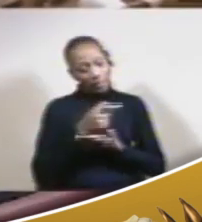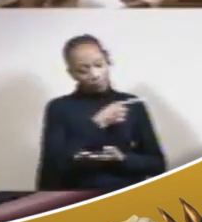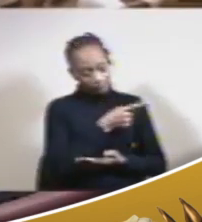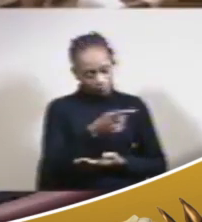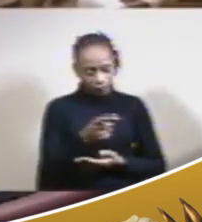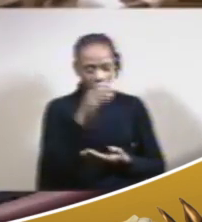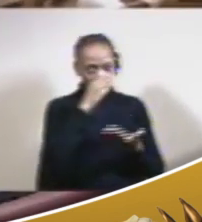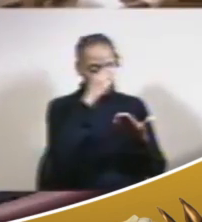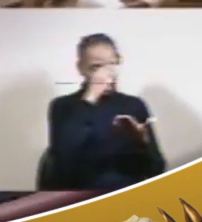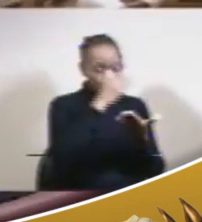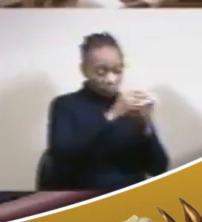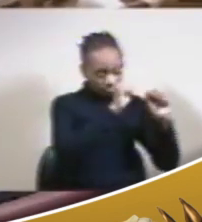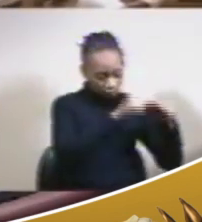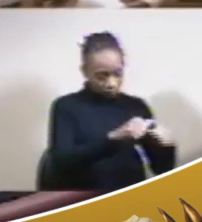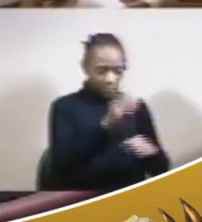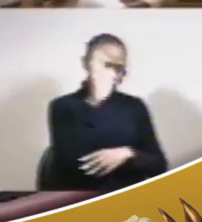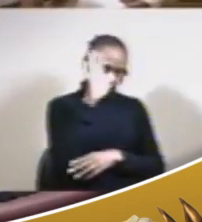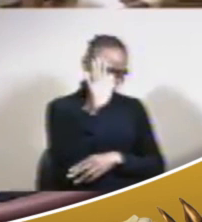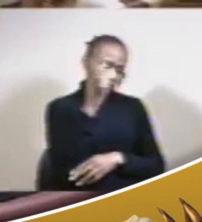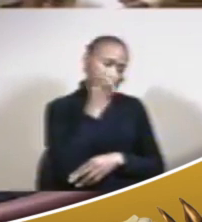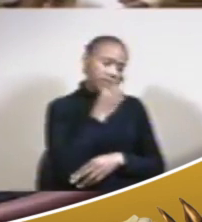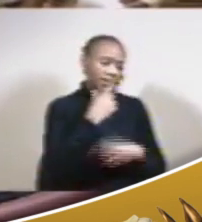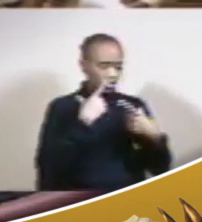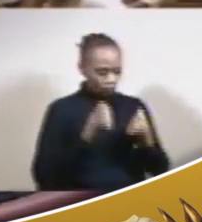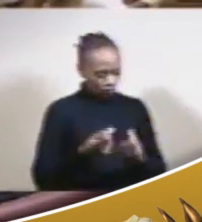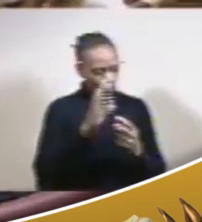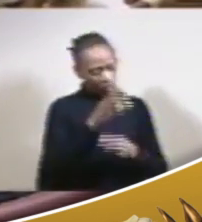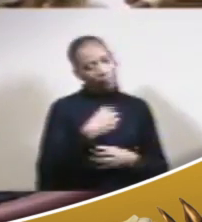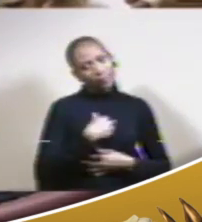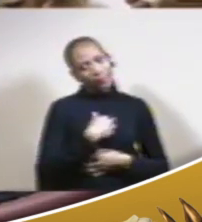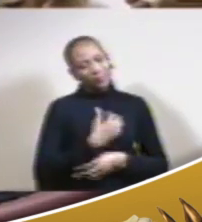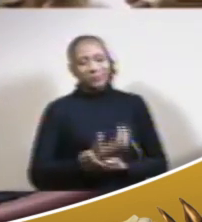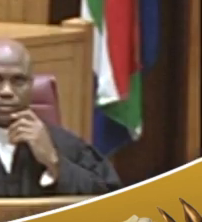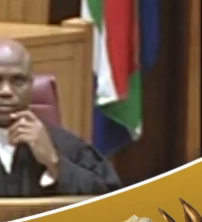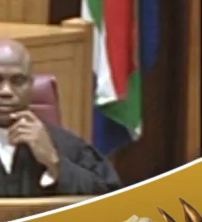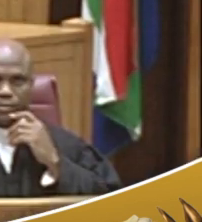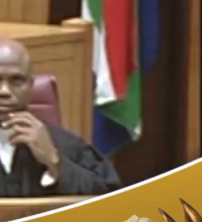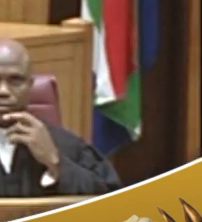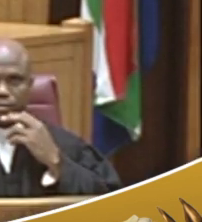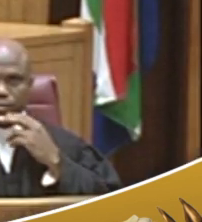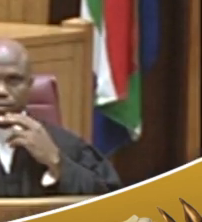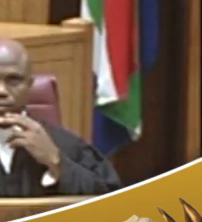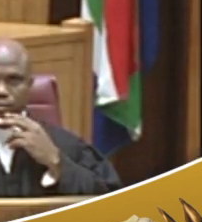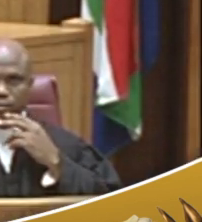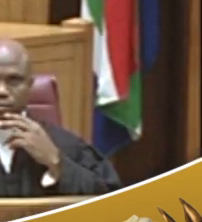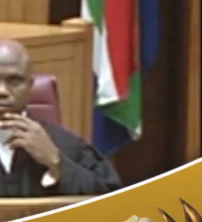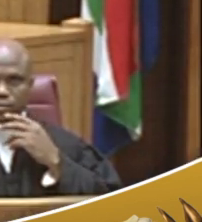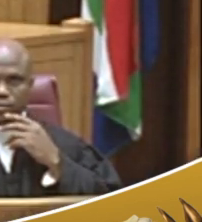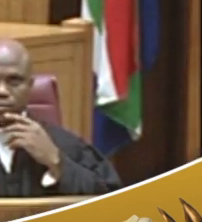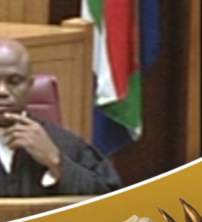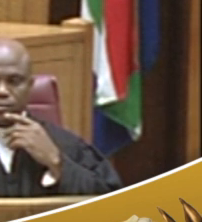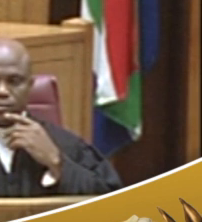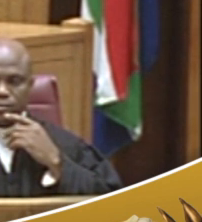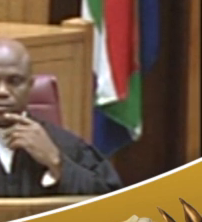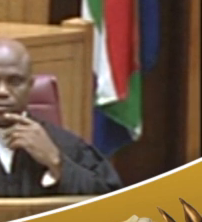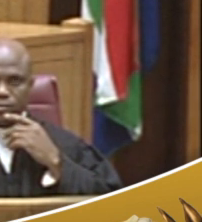Once all permanent delegates are sworn in, the Chief Justice will preside over the election of the